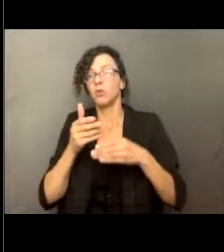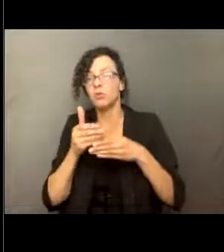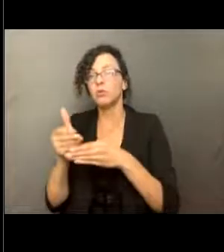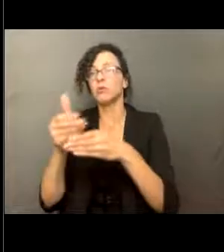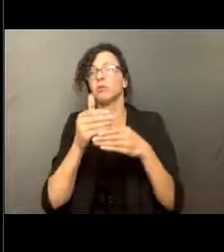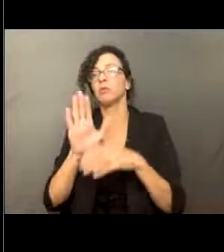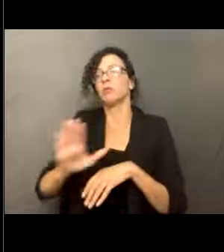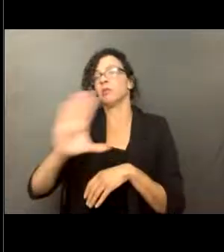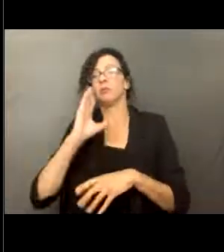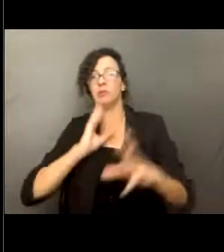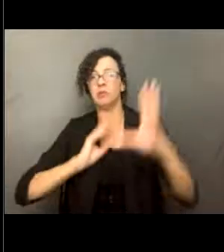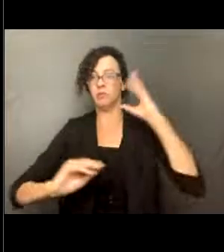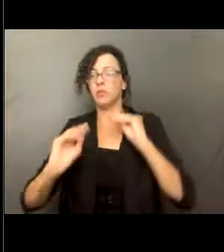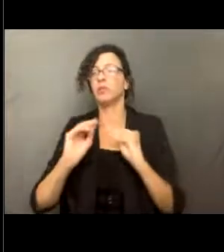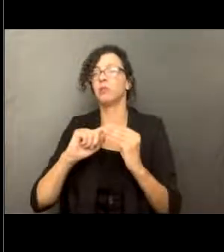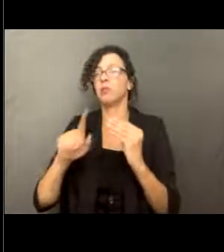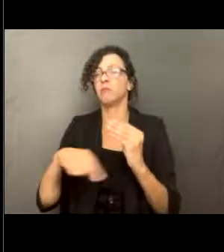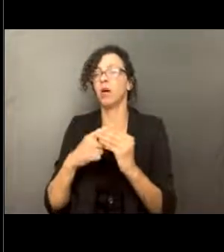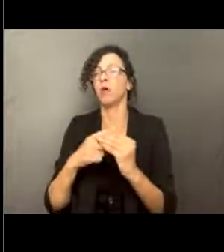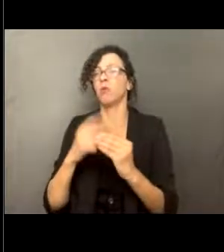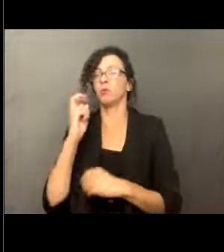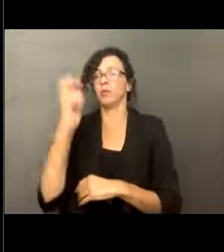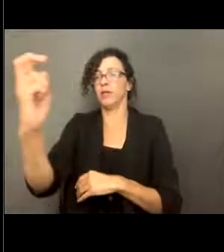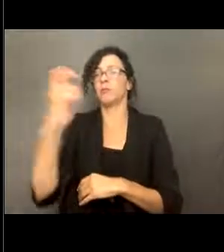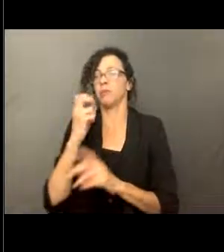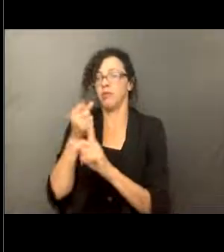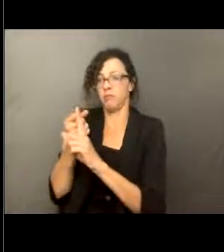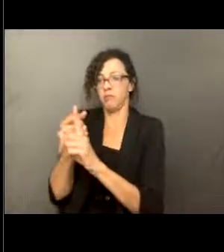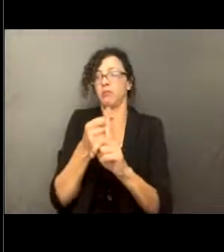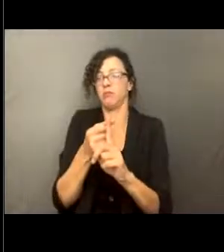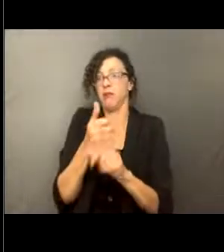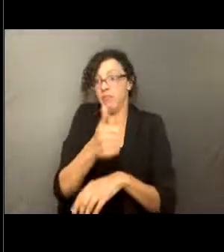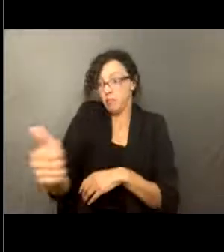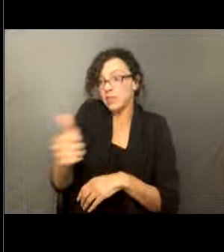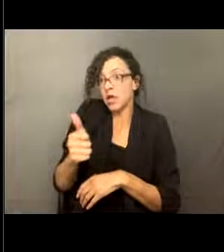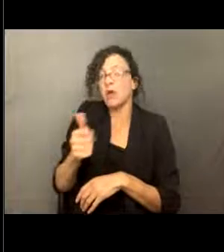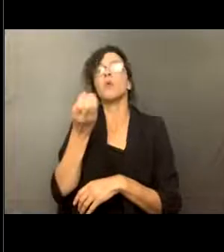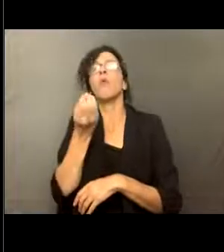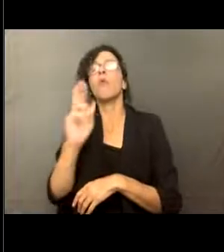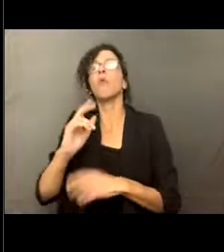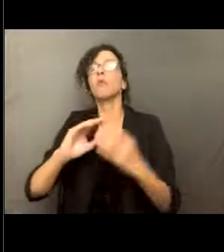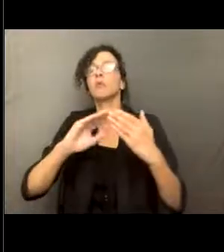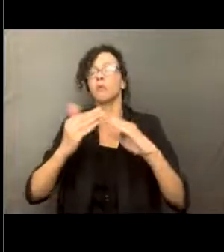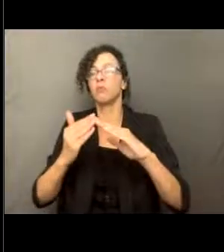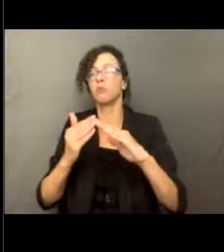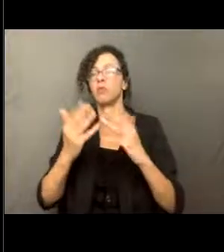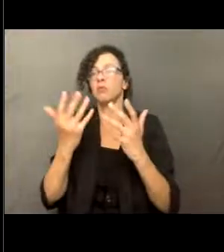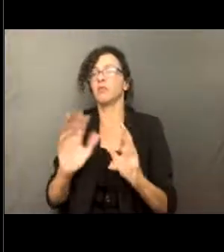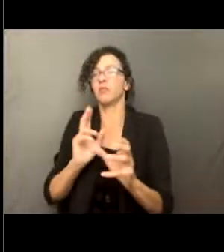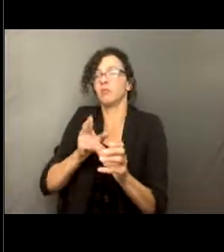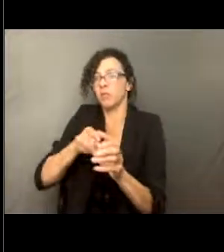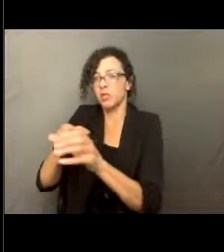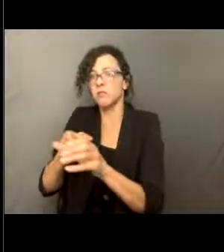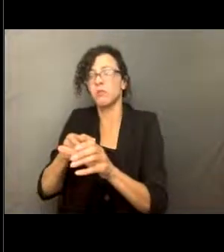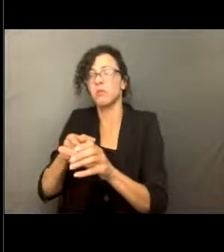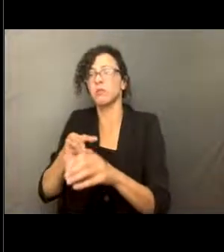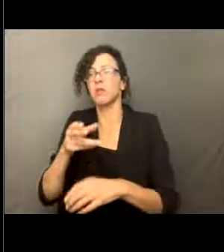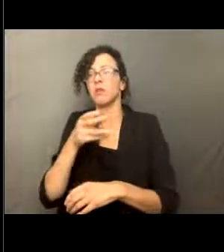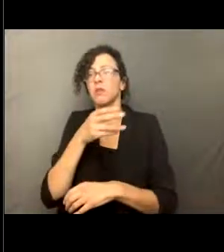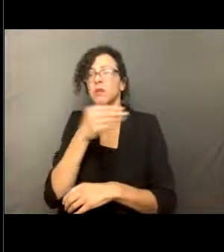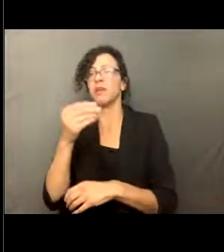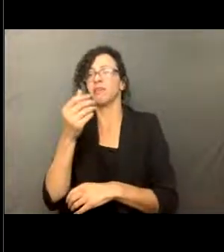transportation, about transportation impacts that they themselves or their communities have participated in and experiences that their communities